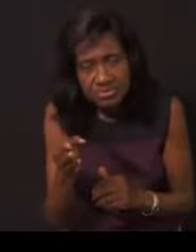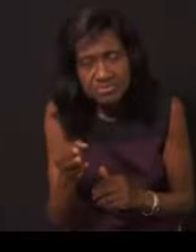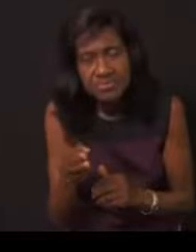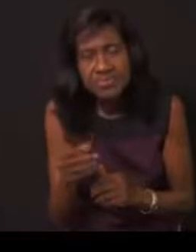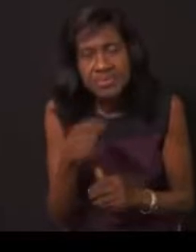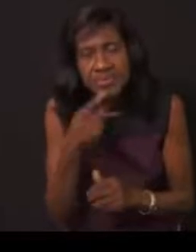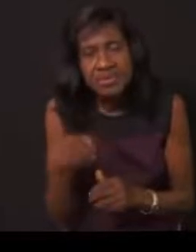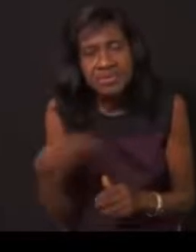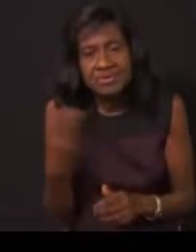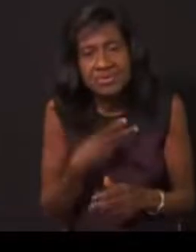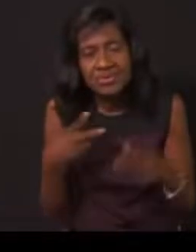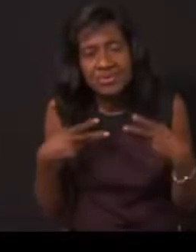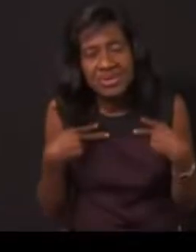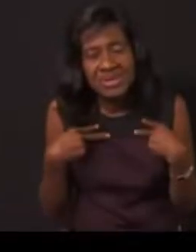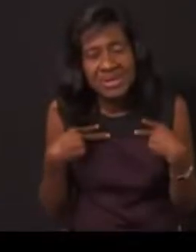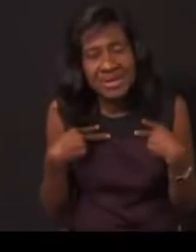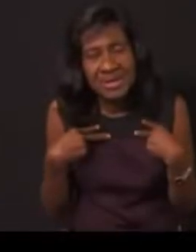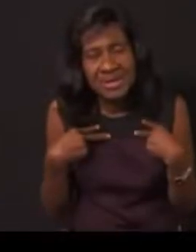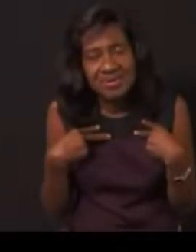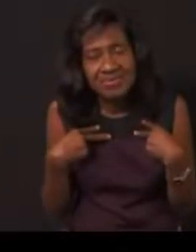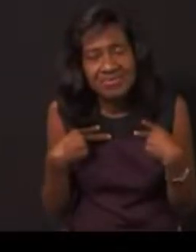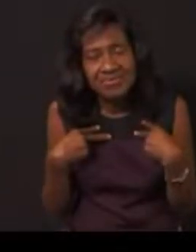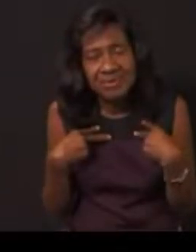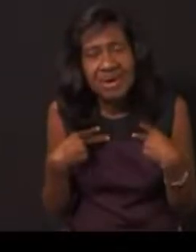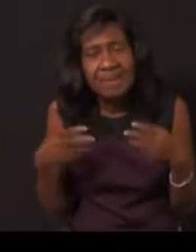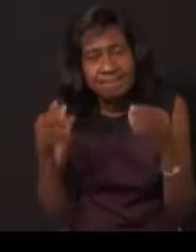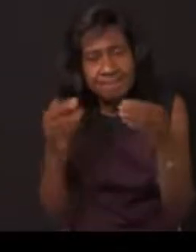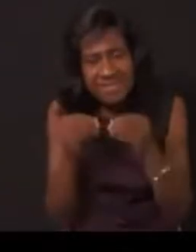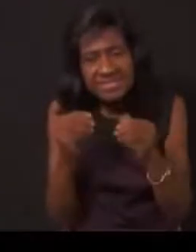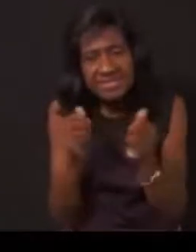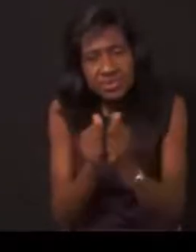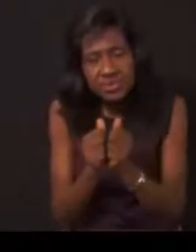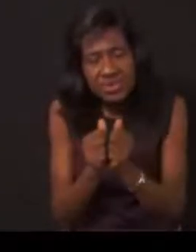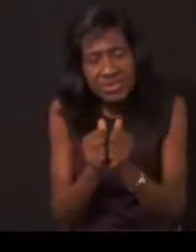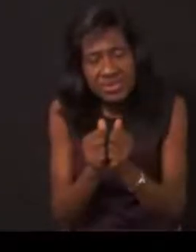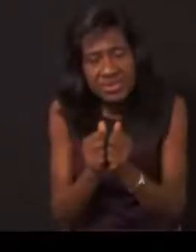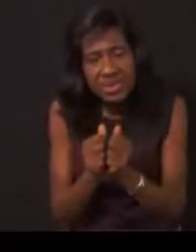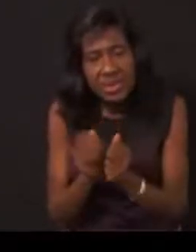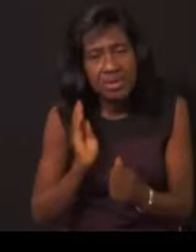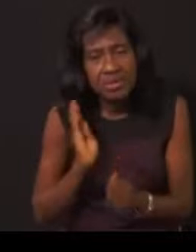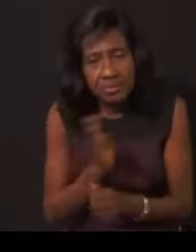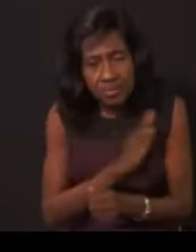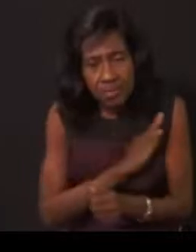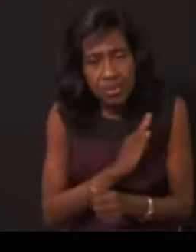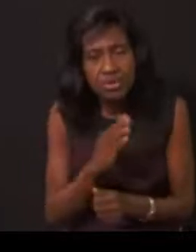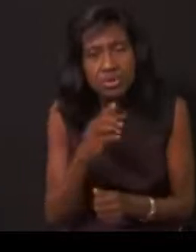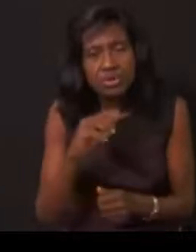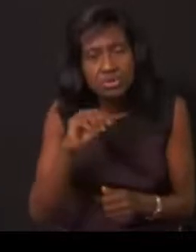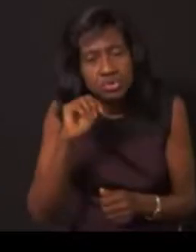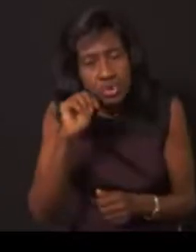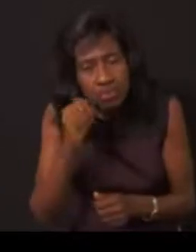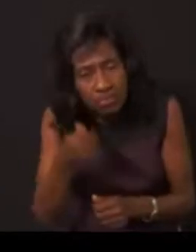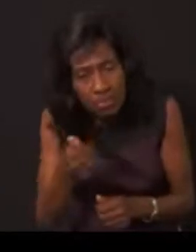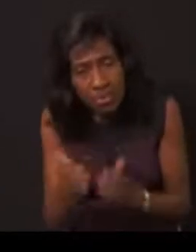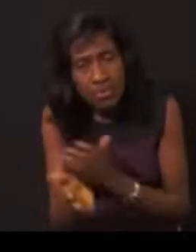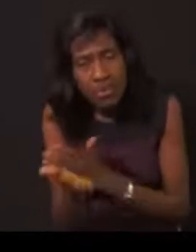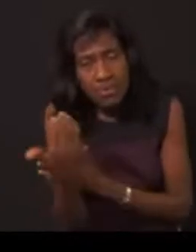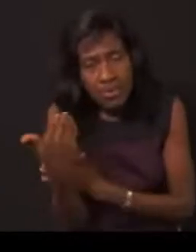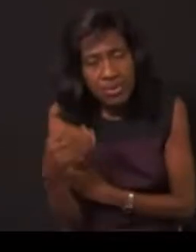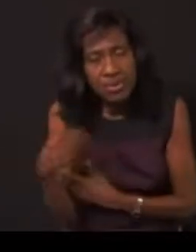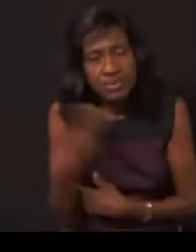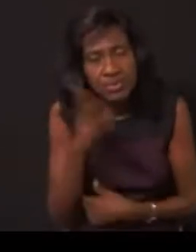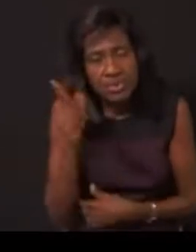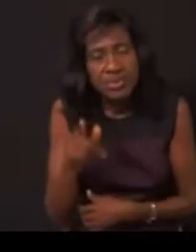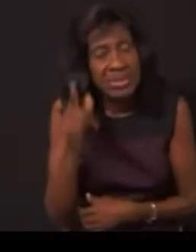from the program board tomorrow morning, and we'll be going through that and engaging with them and listening